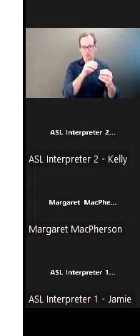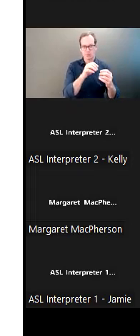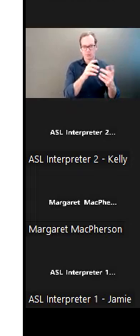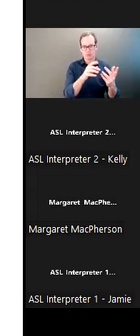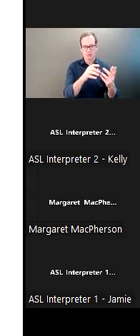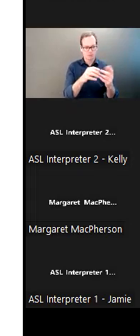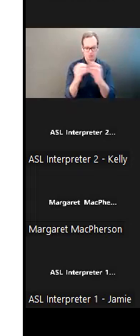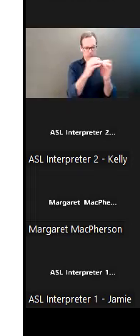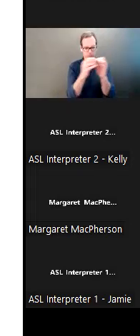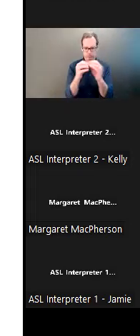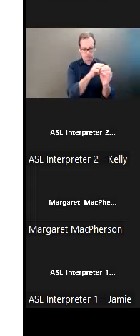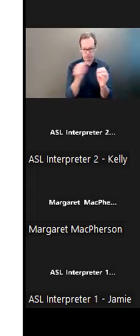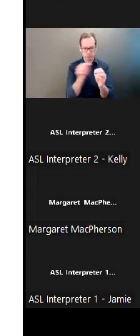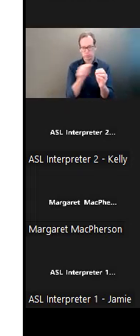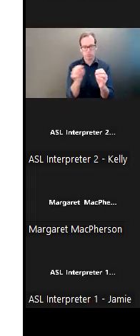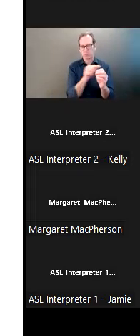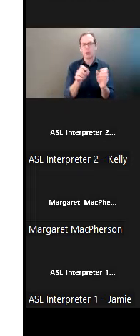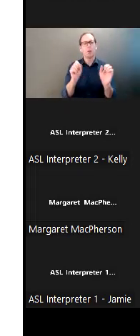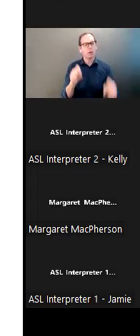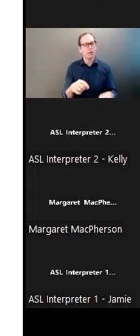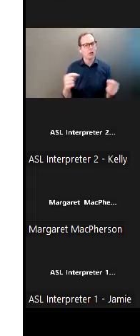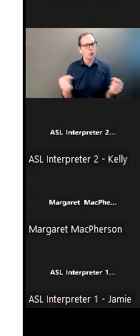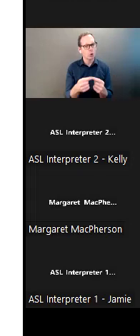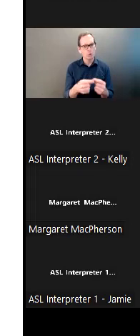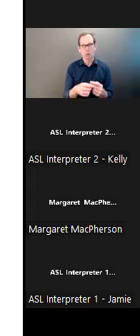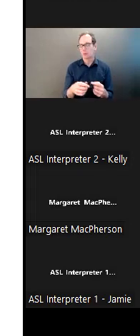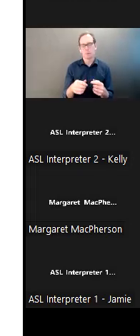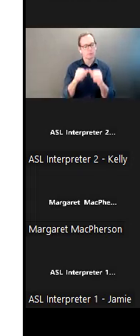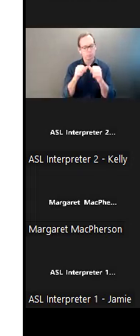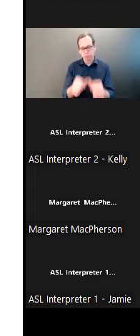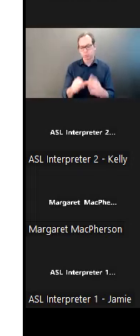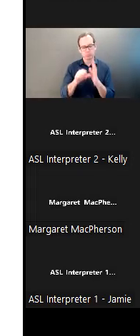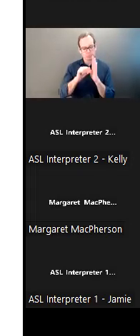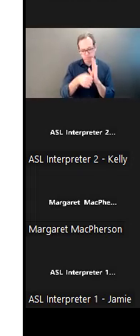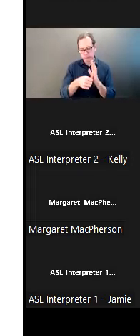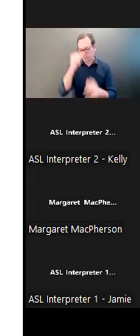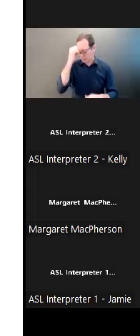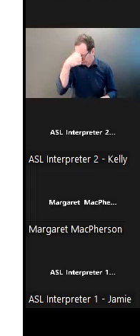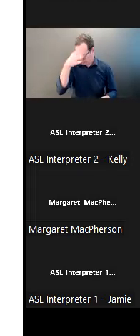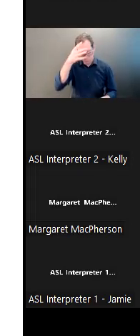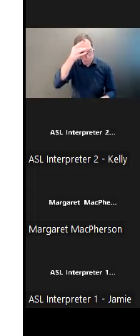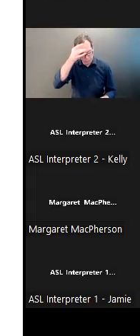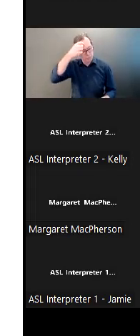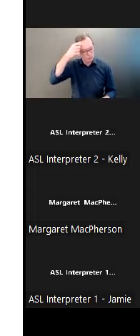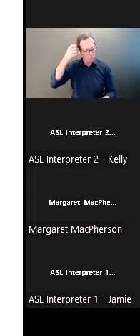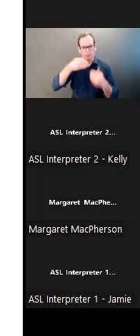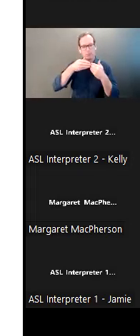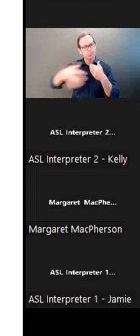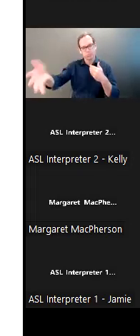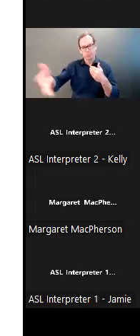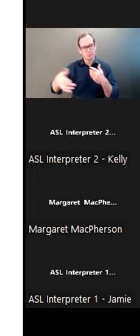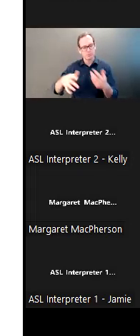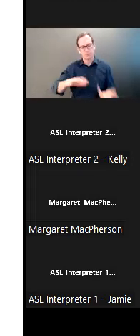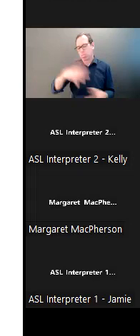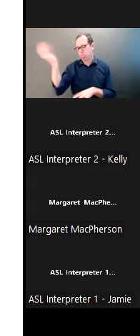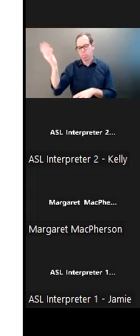potentially or devastating impacts on people, or they can have devastating impacts on people, recognizing that many people survive